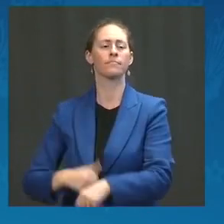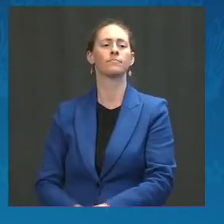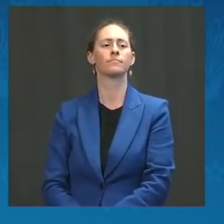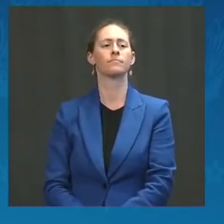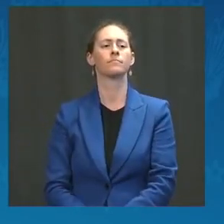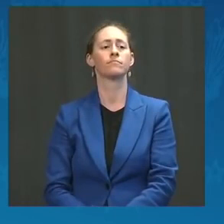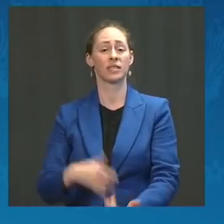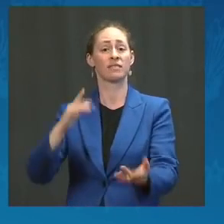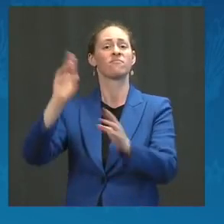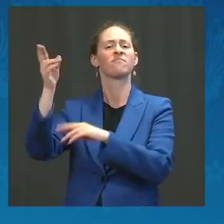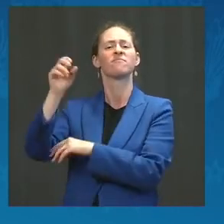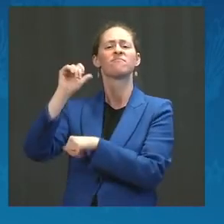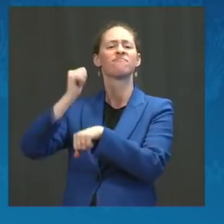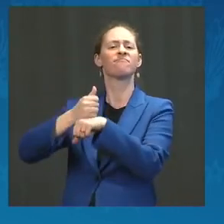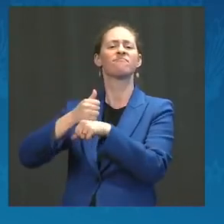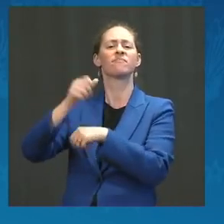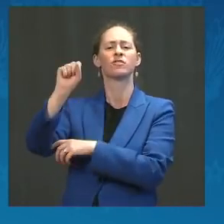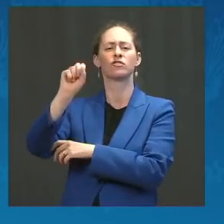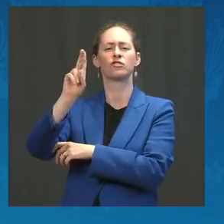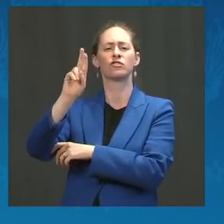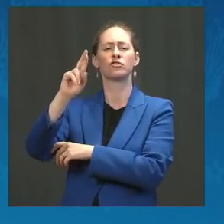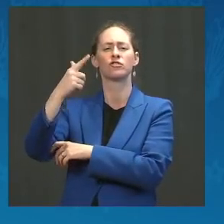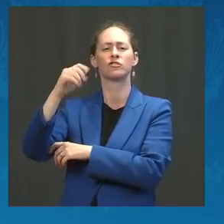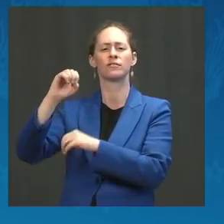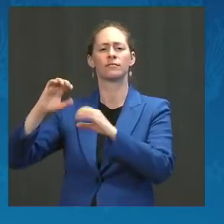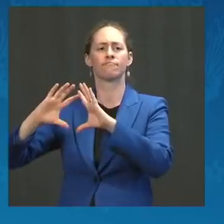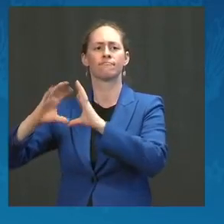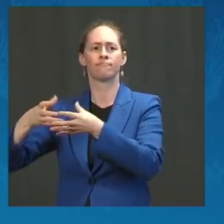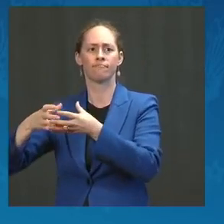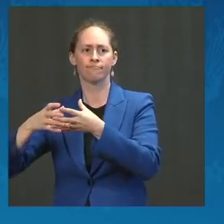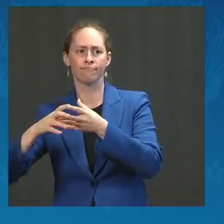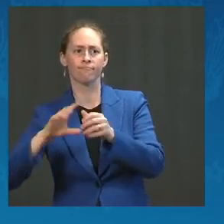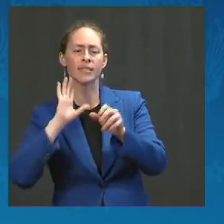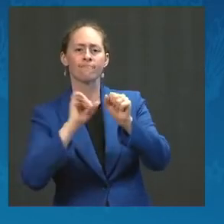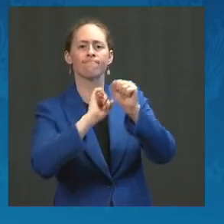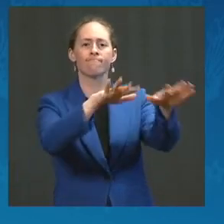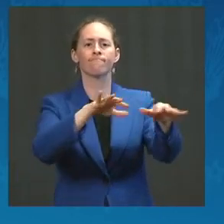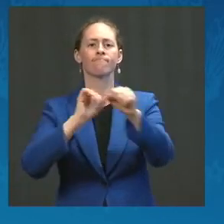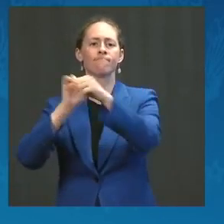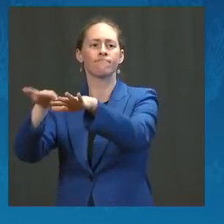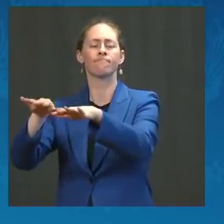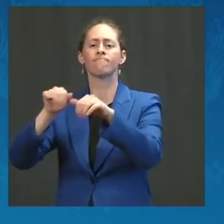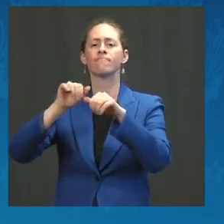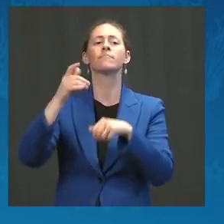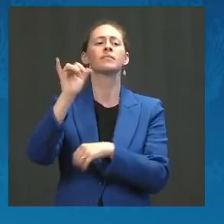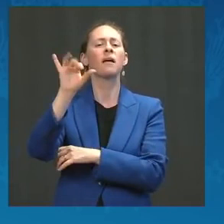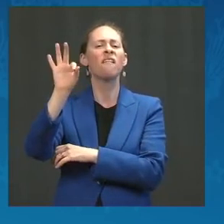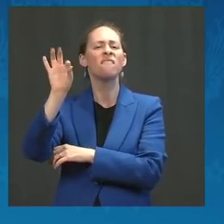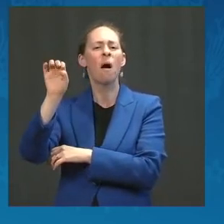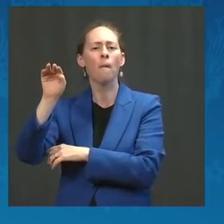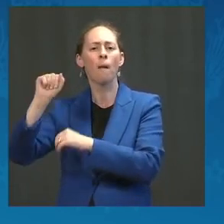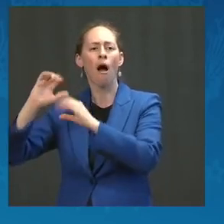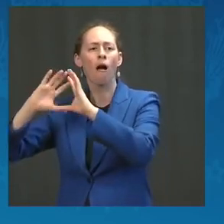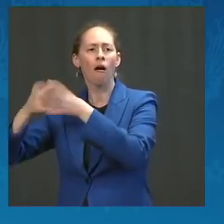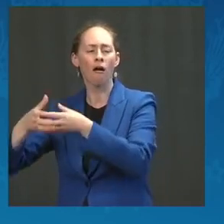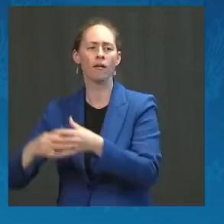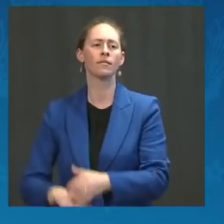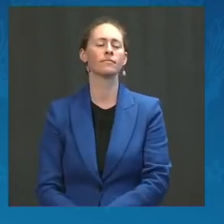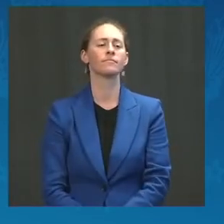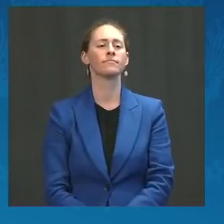Federal Emergency Management Agency, the FEMA. We're going to continue to provide states with more testing,